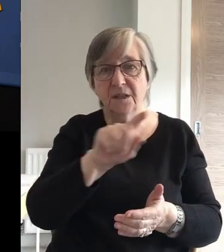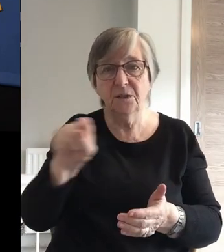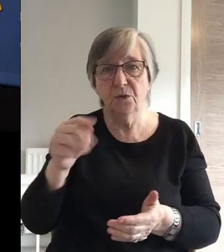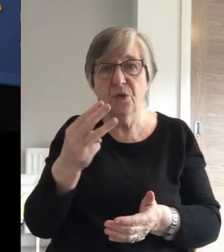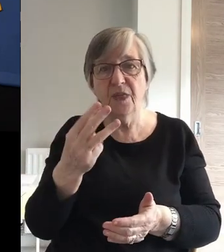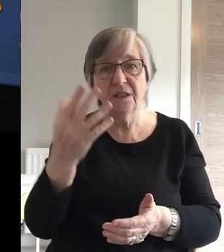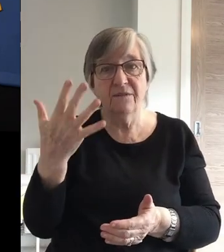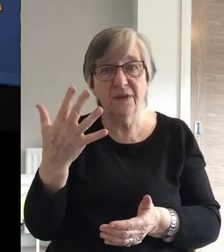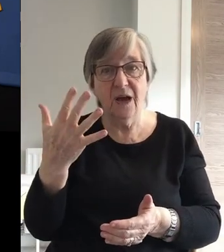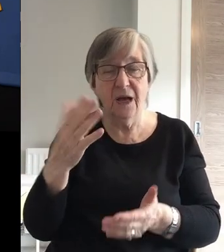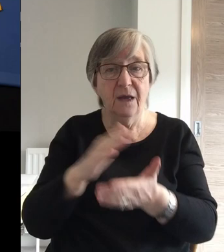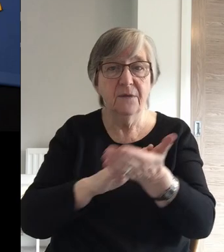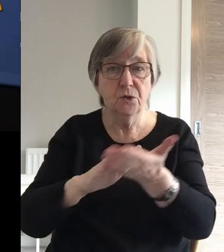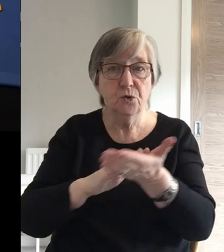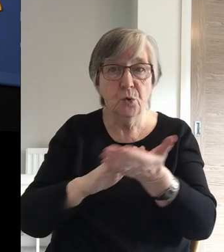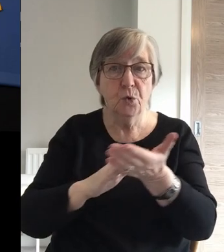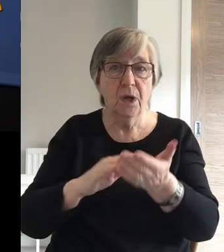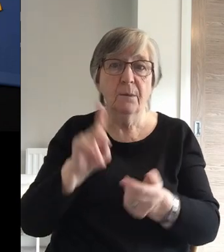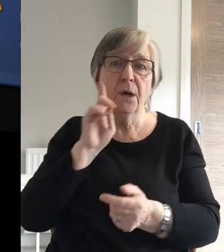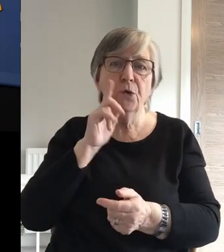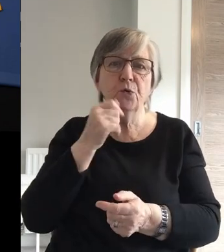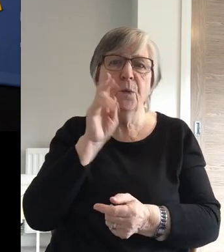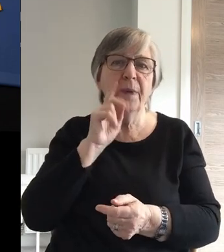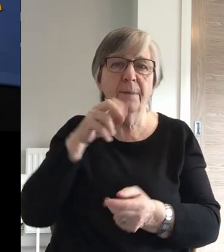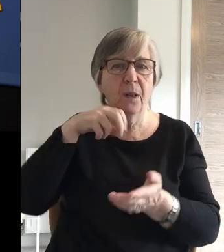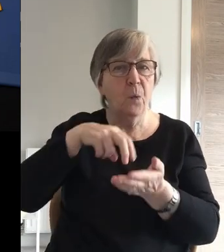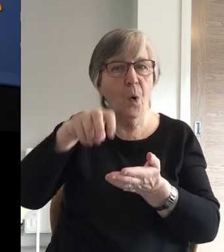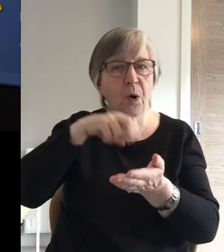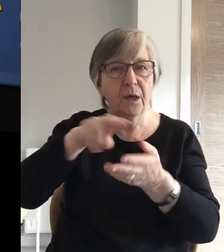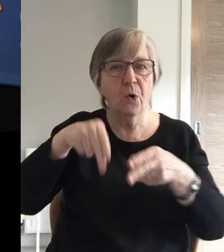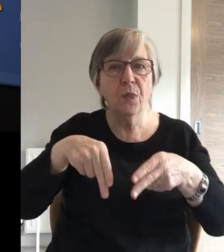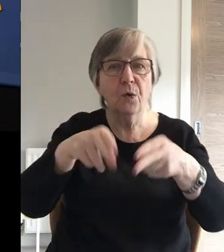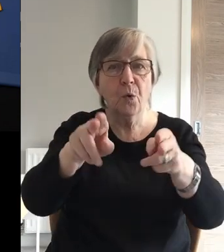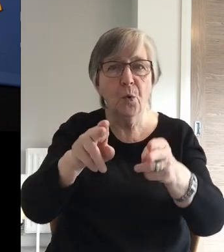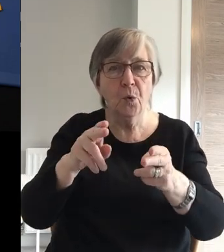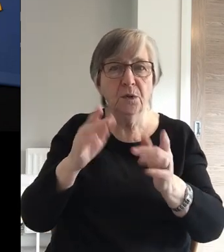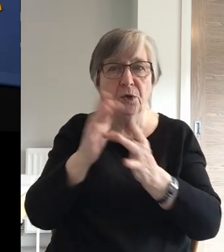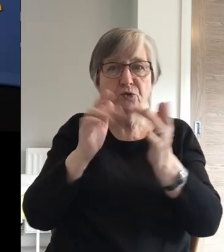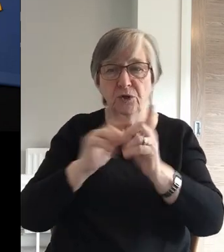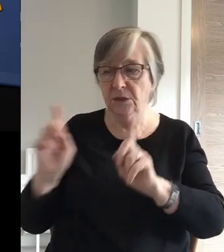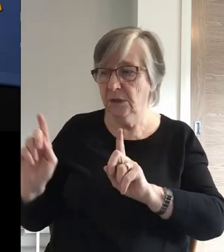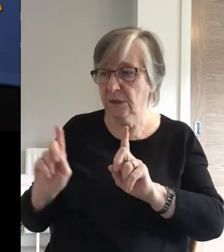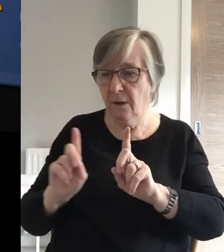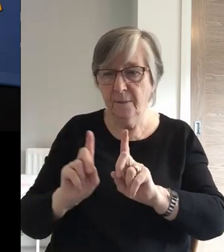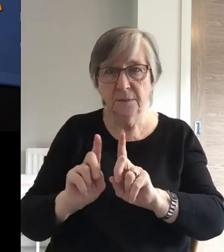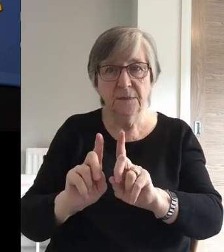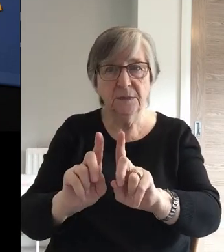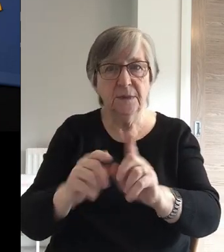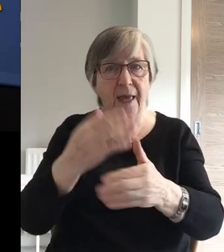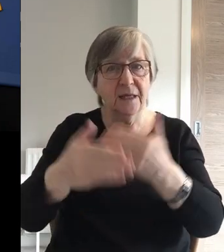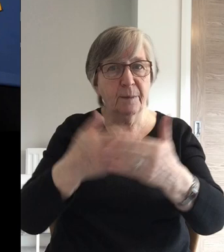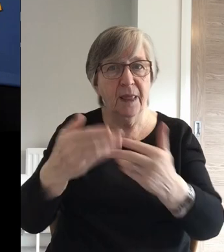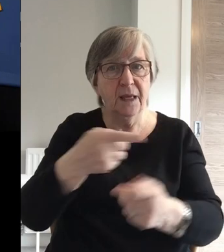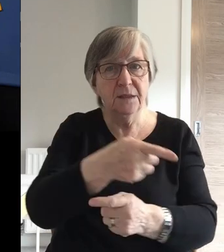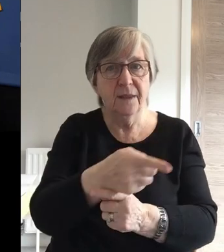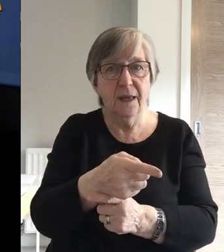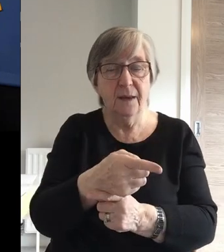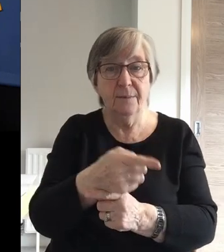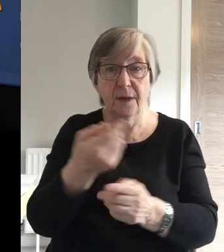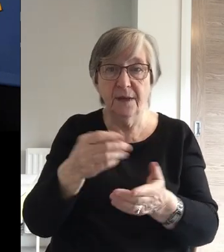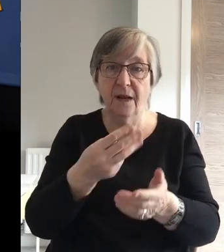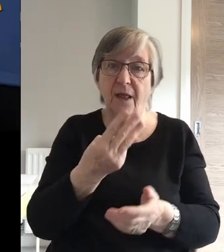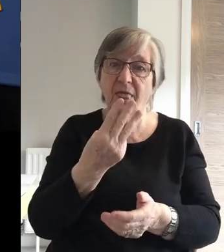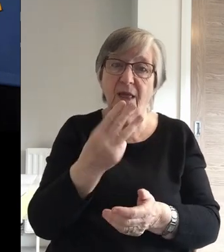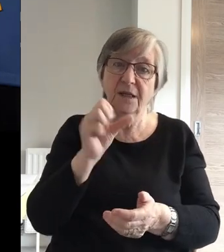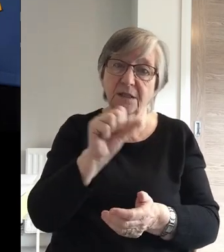have the story of the two followers on the road to Emmaus and Jesus drawing alongside. And then in verses 36